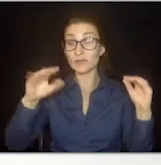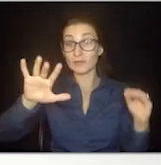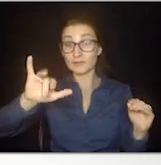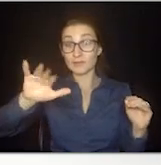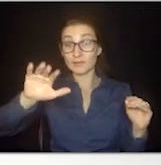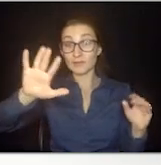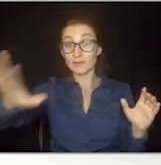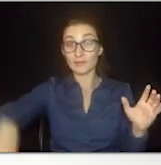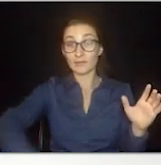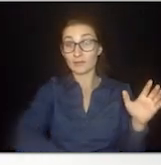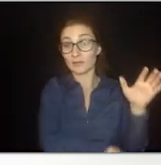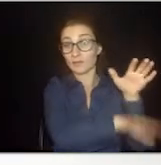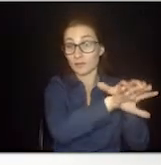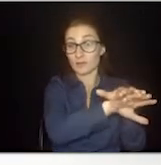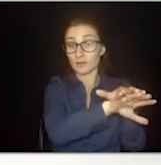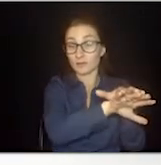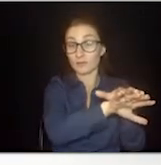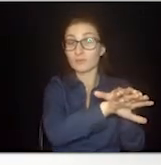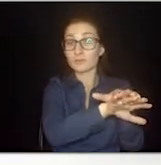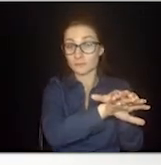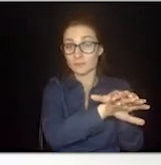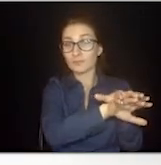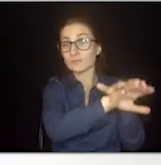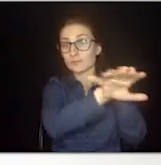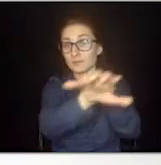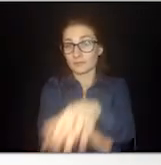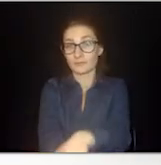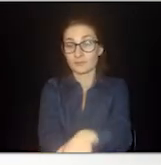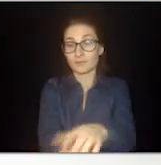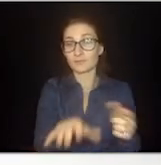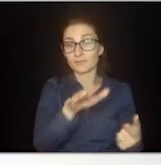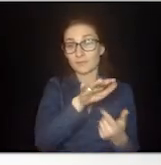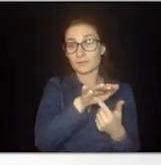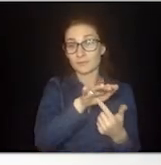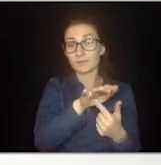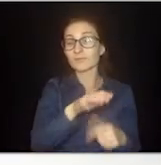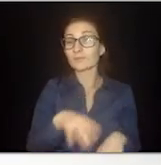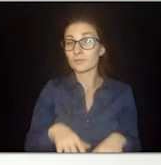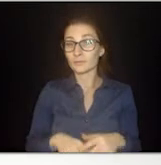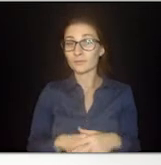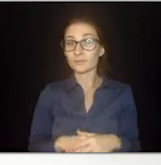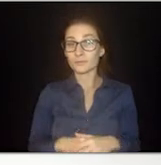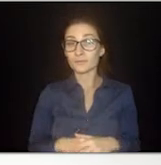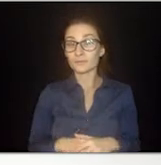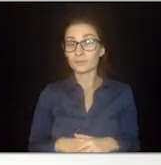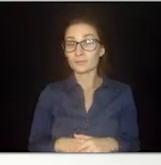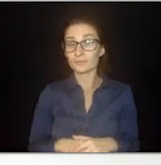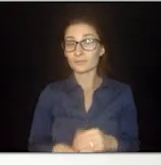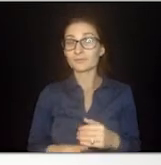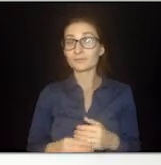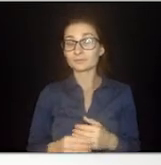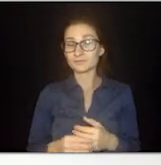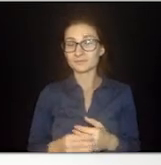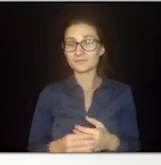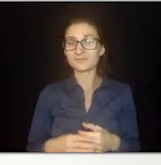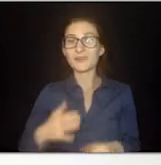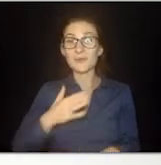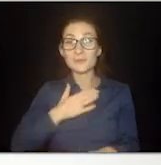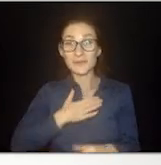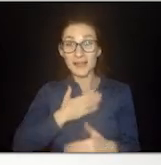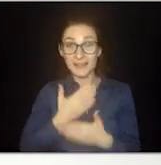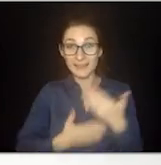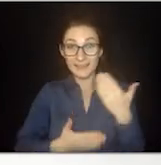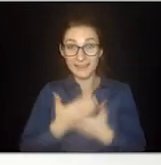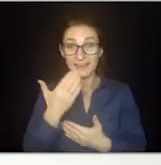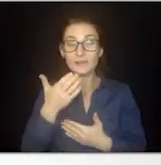teaching and I've got this thing that I want Sherry to find, okay? So I'm gonna take Sherry's hand and my hand,